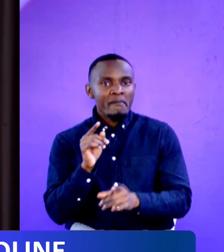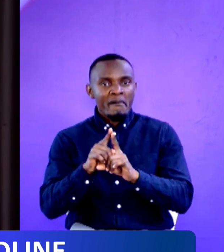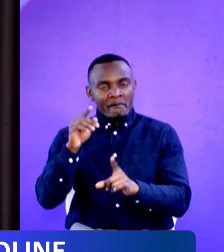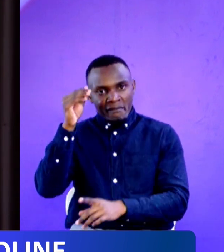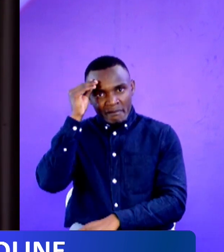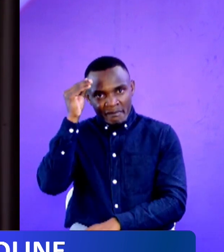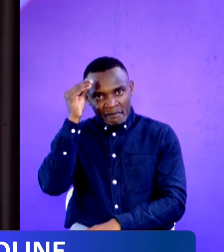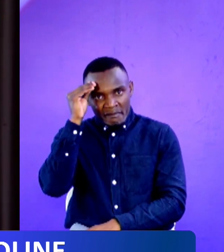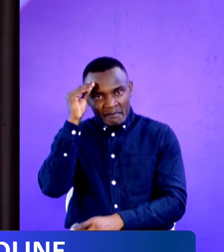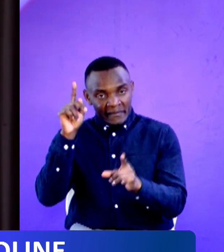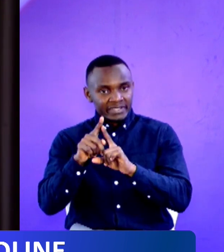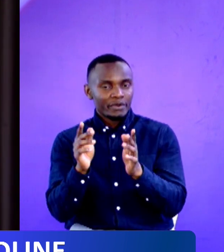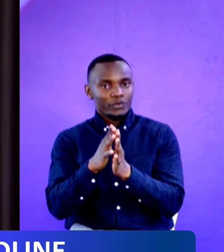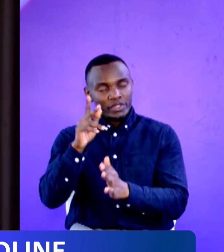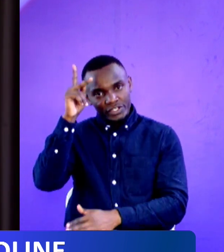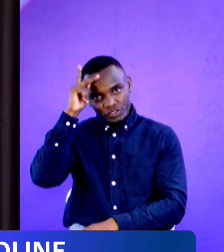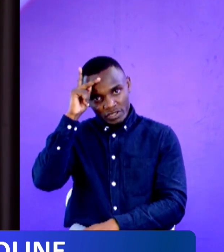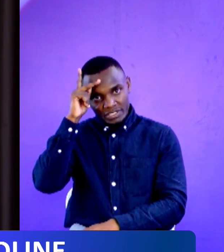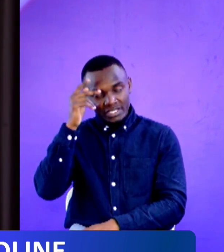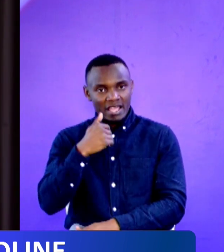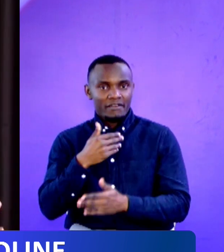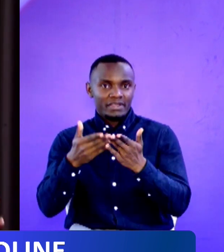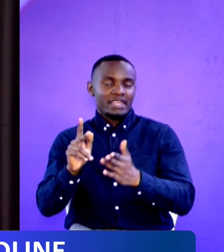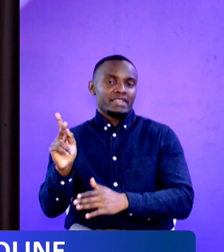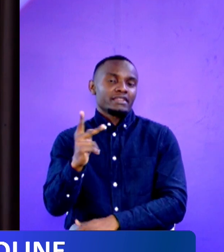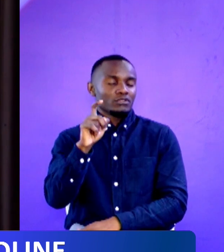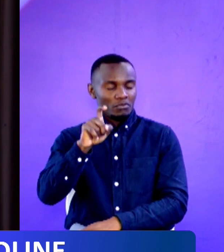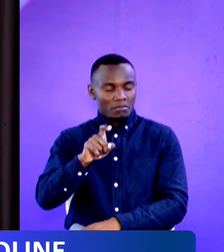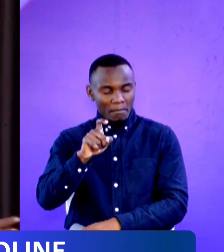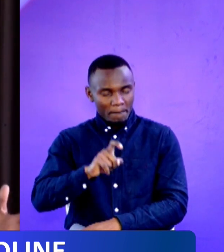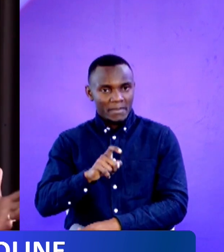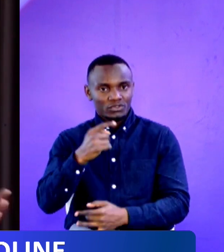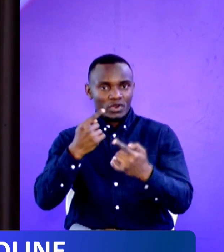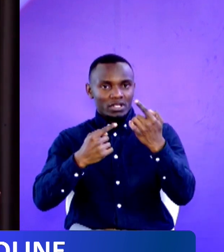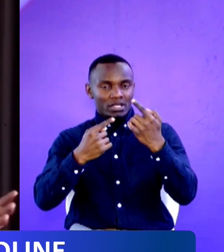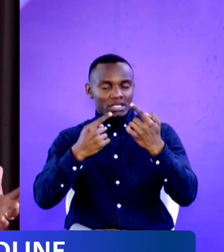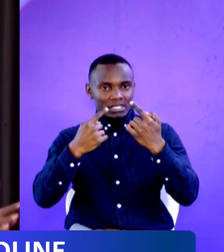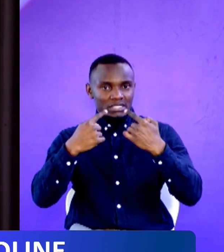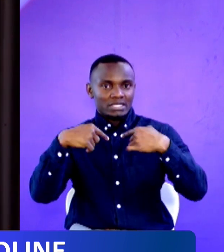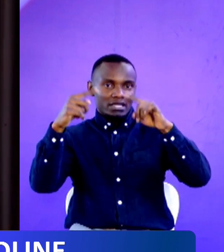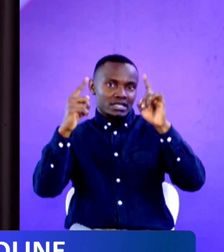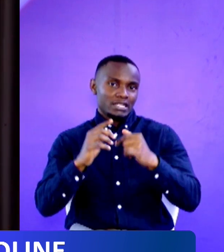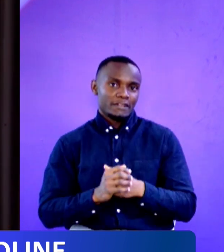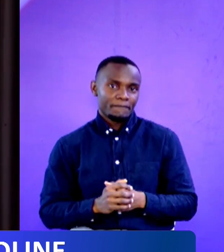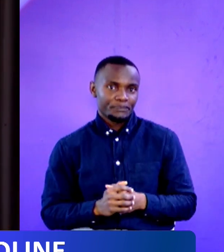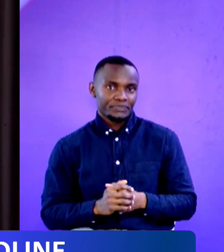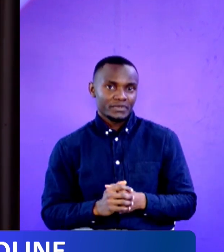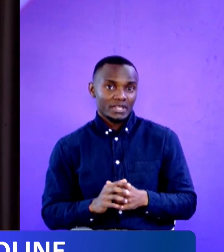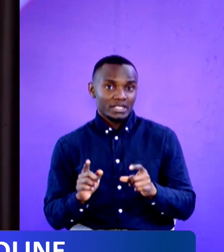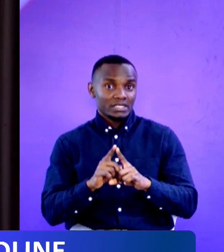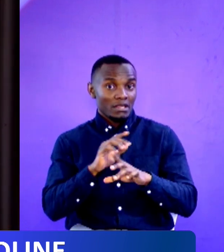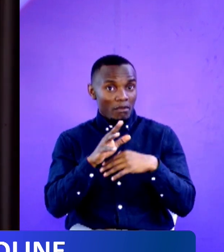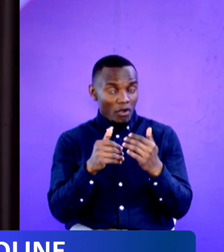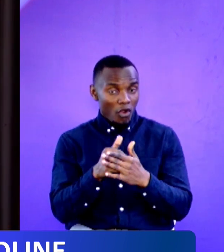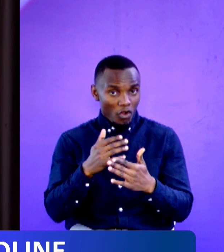with the knowledge I have in Kenya. So I must do it. I have combined all my